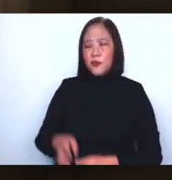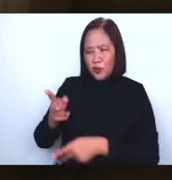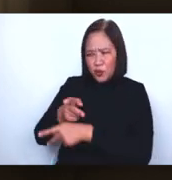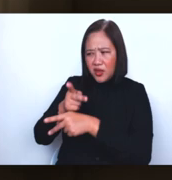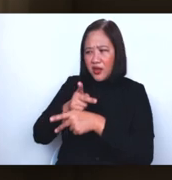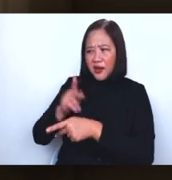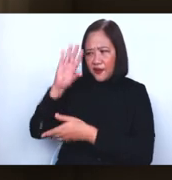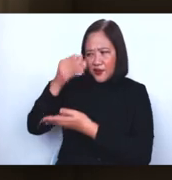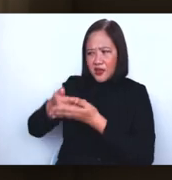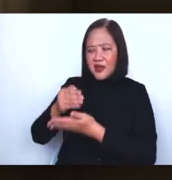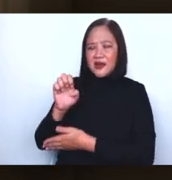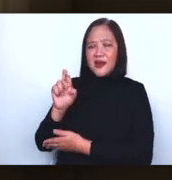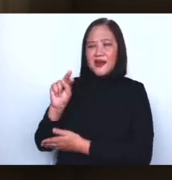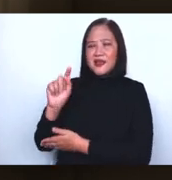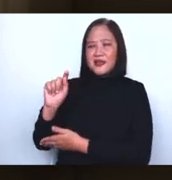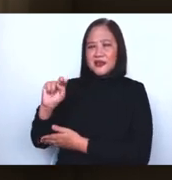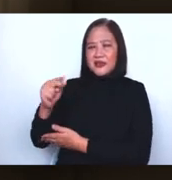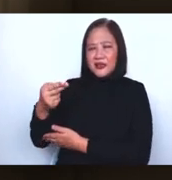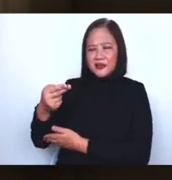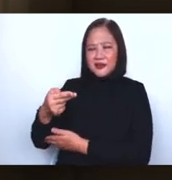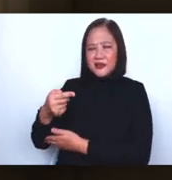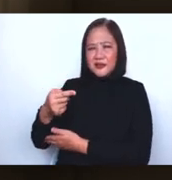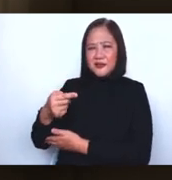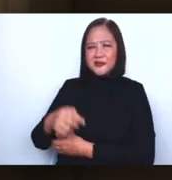Take good care of Ernestine.